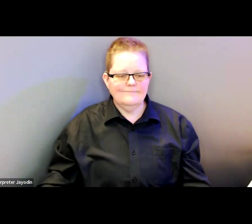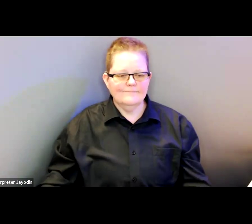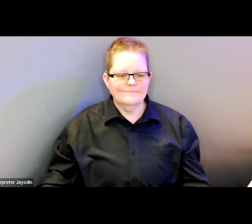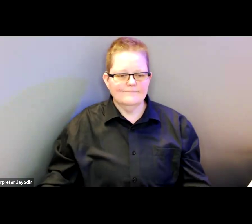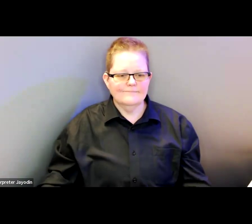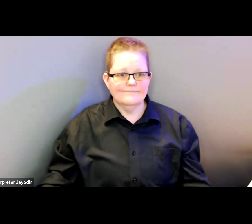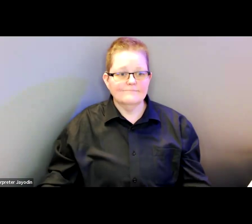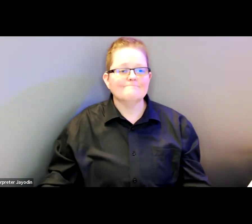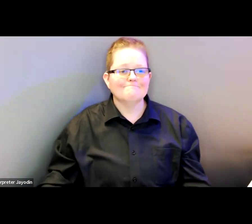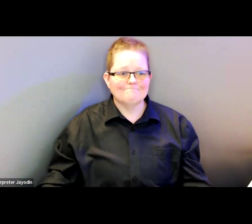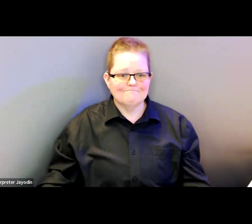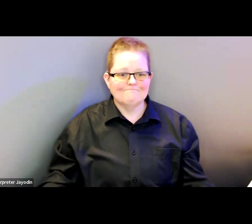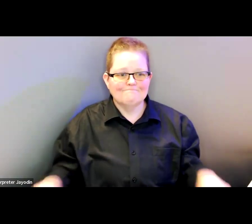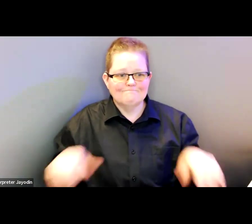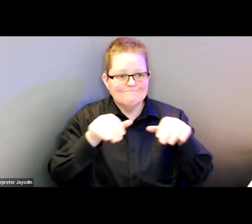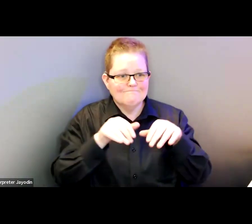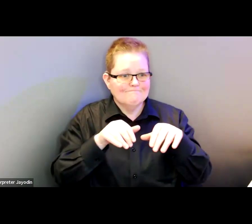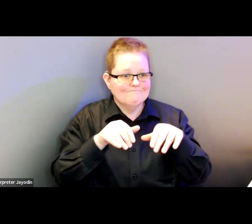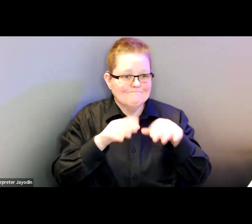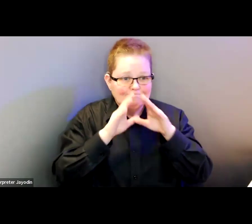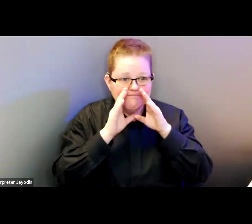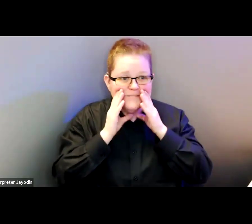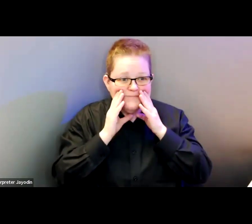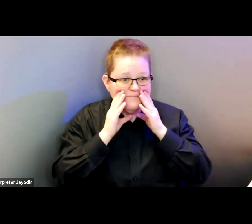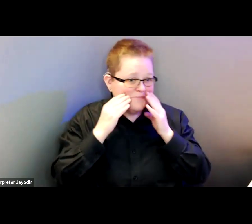You all can't be that shy.